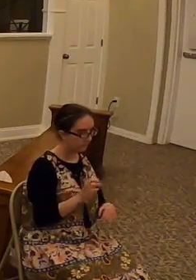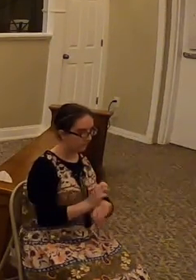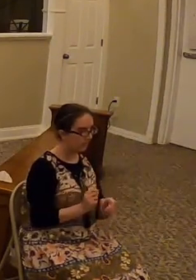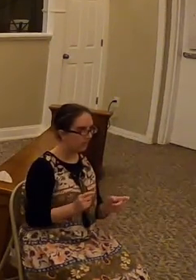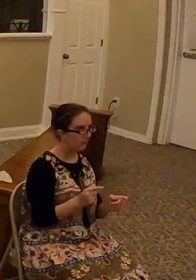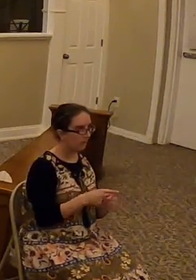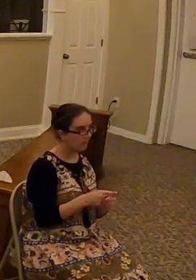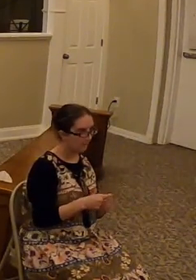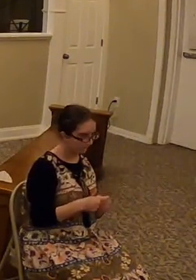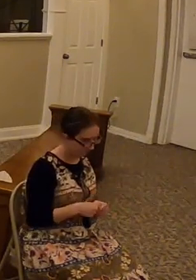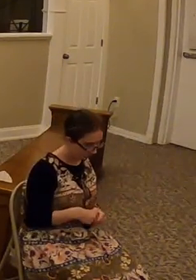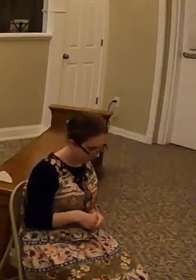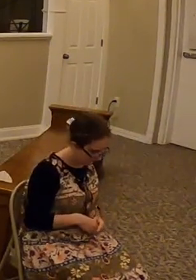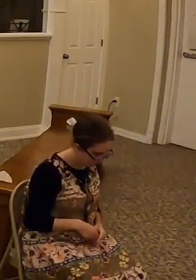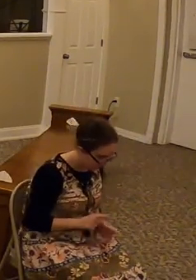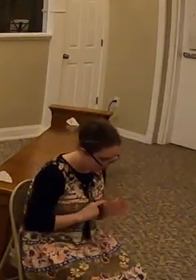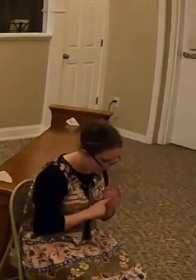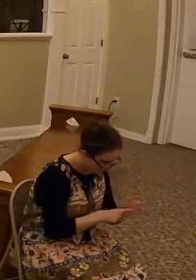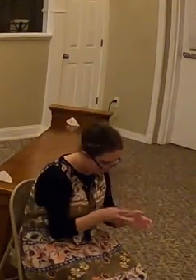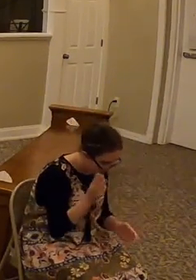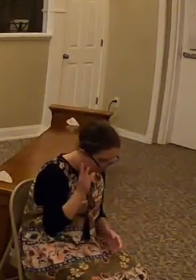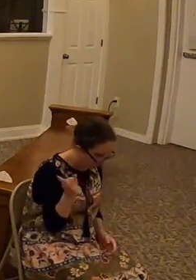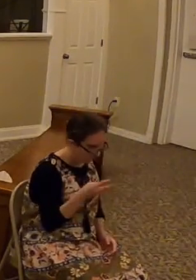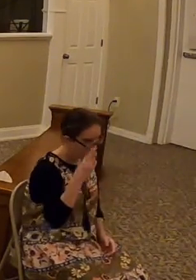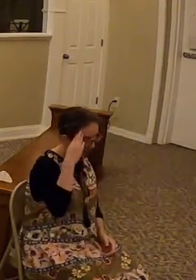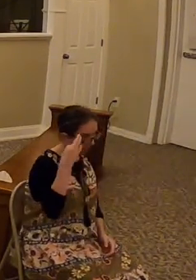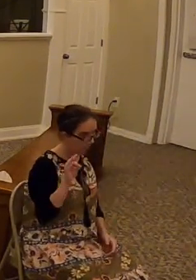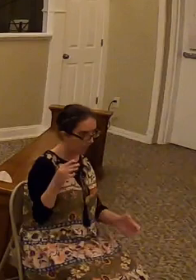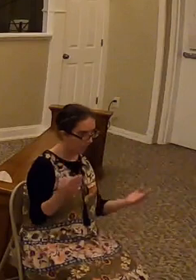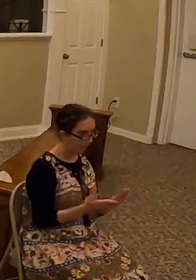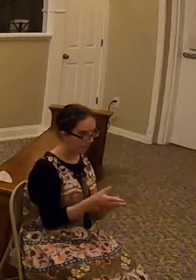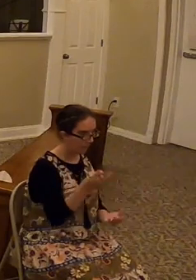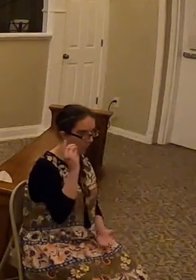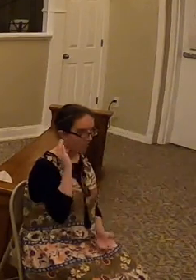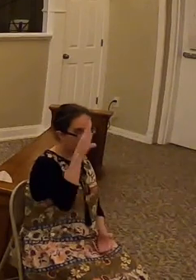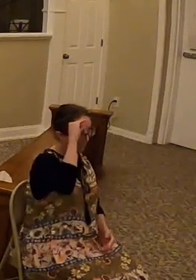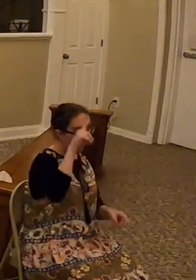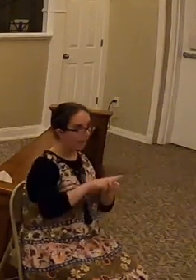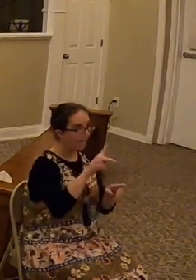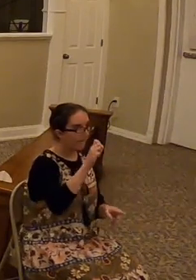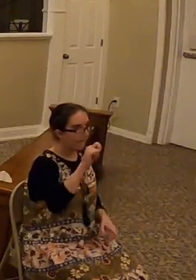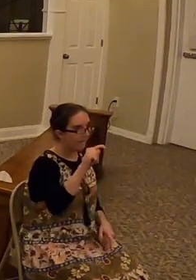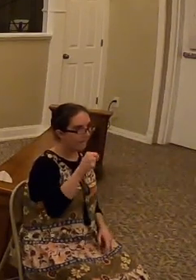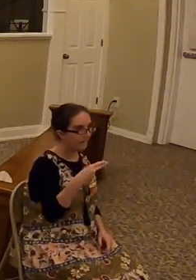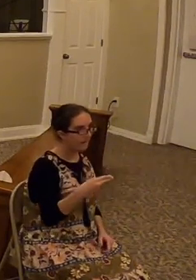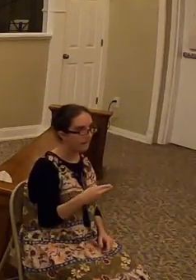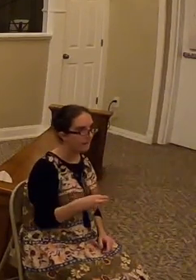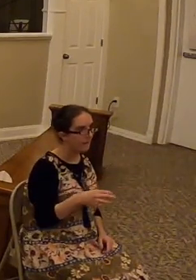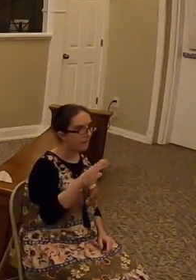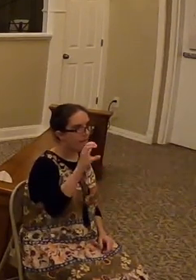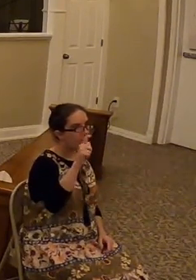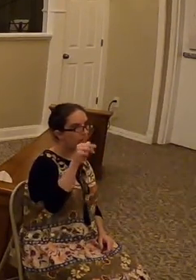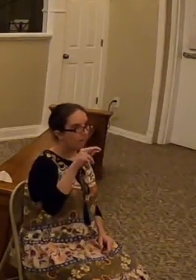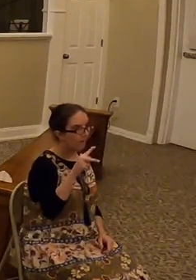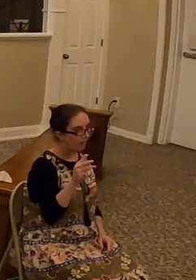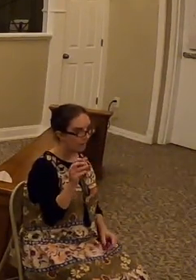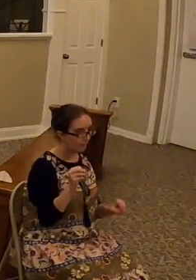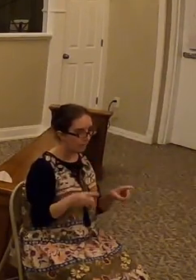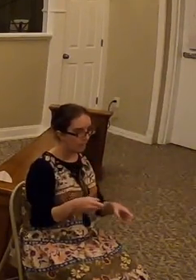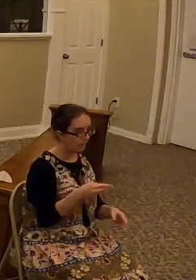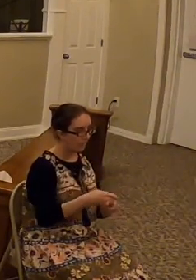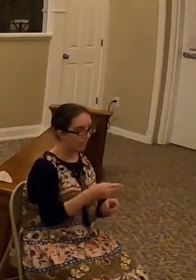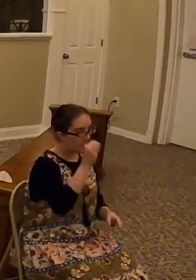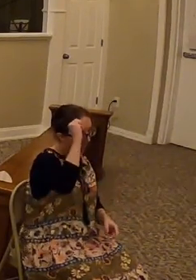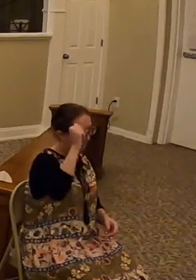to the Lord, took them home. One example we know of right here would be Brother Keith Clark. You could call him an apostle.